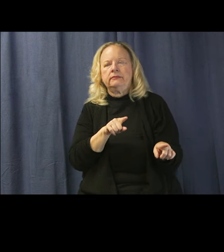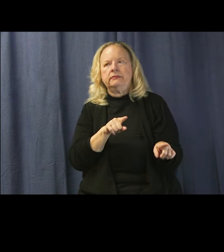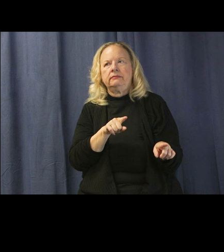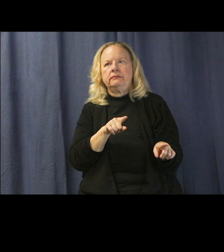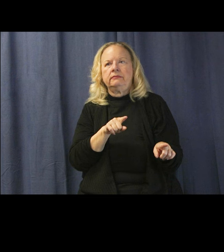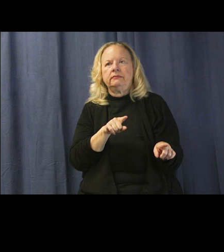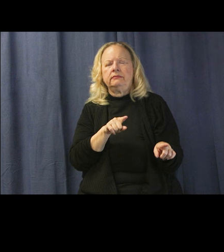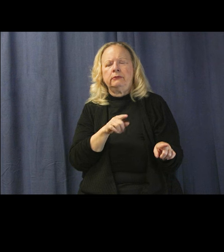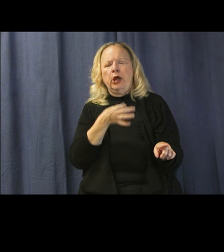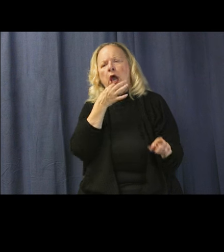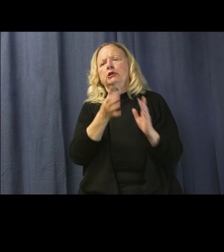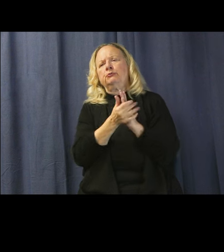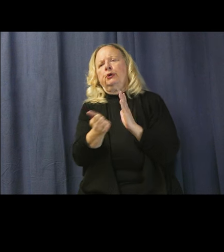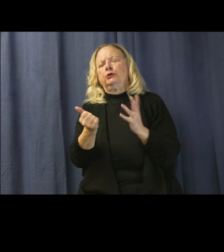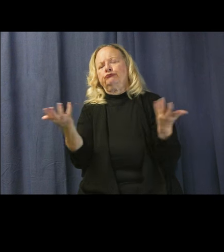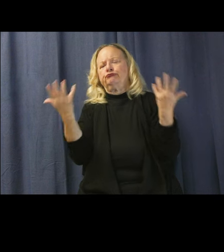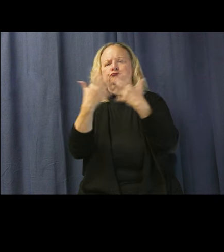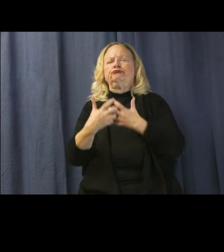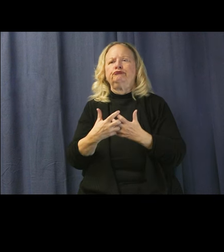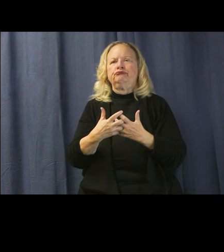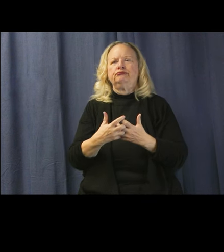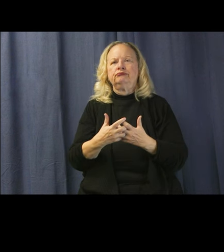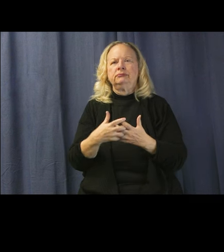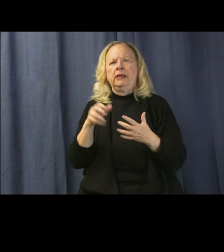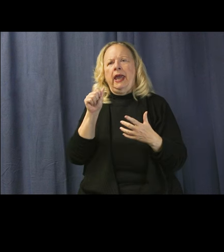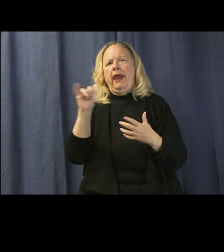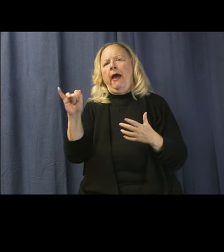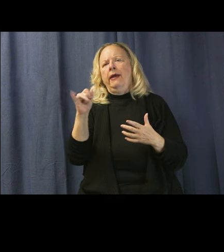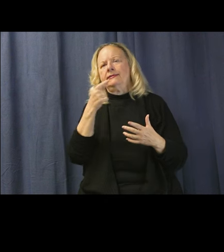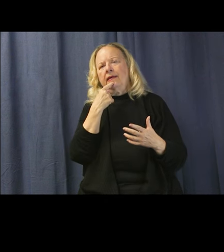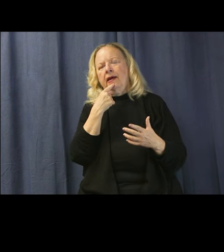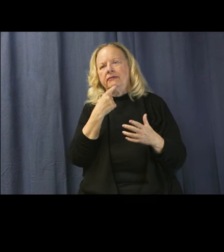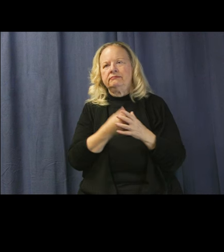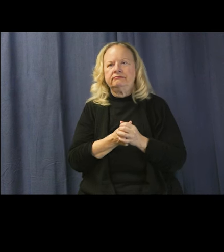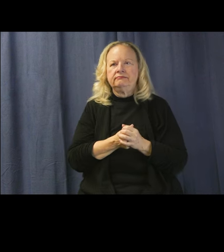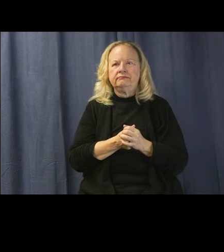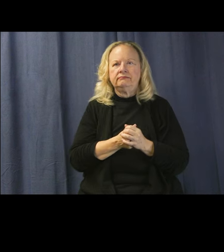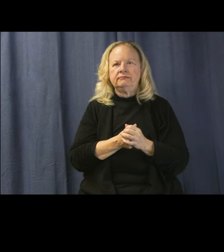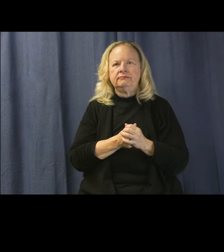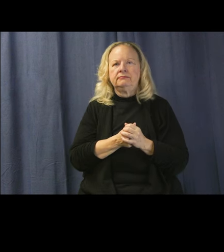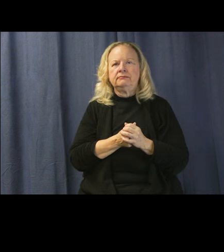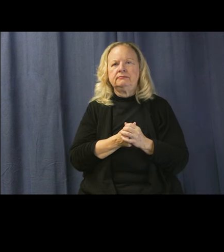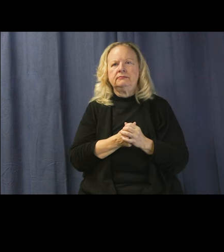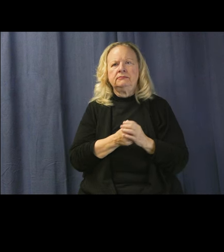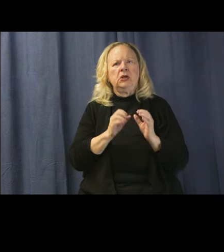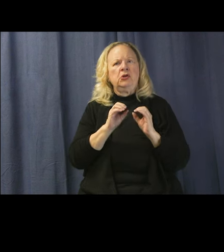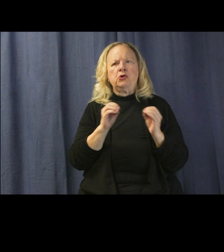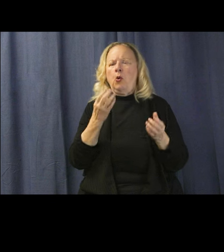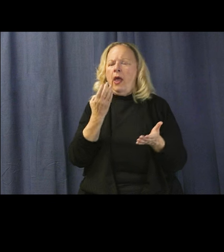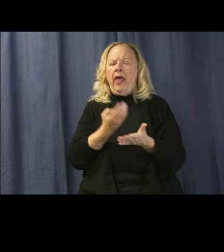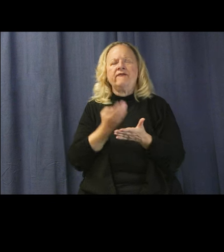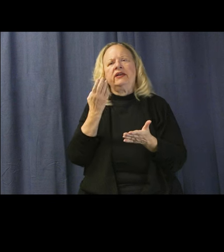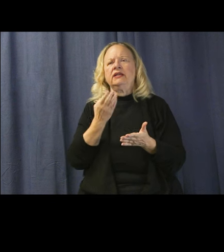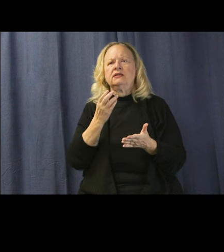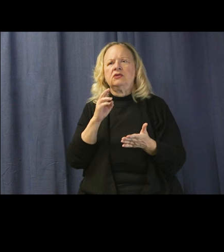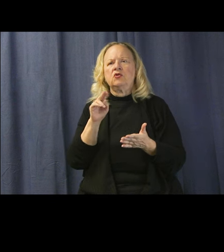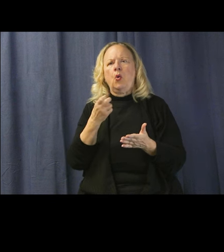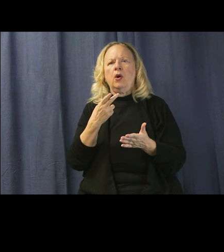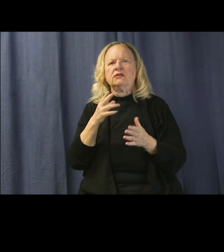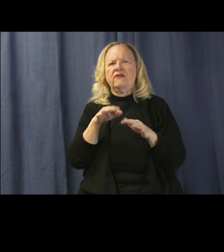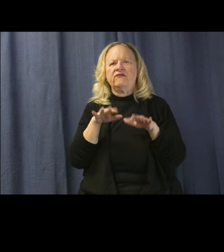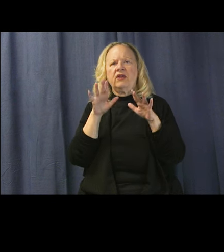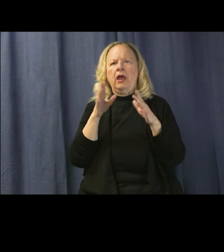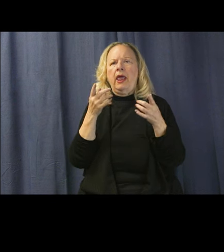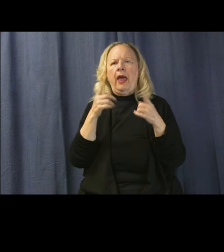Okay, this is all the experts come together and they say, no, there is no evidence that Noah's flood happened